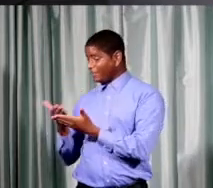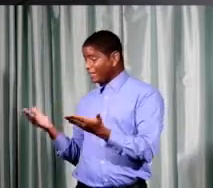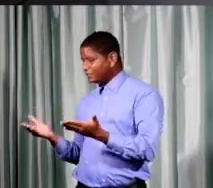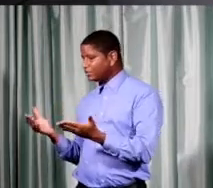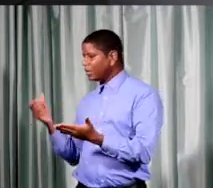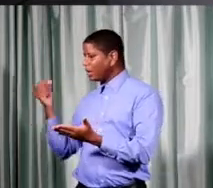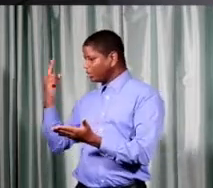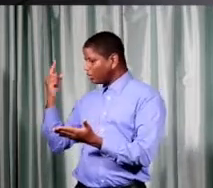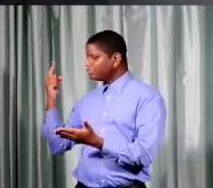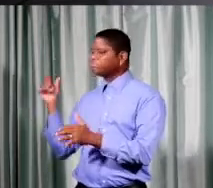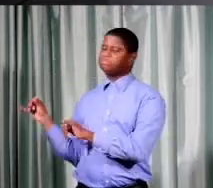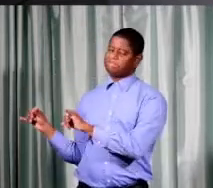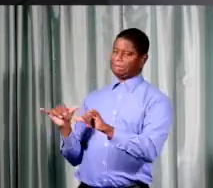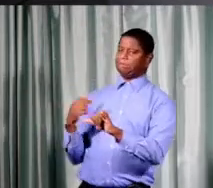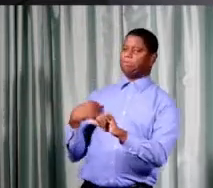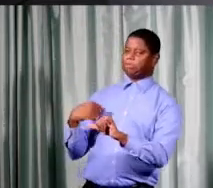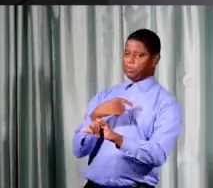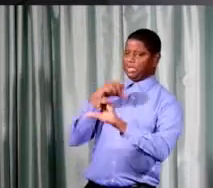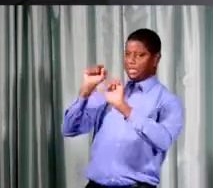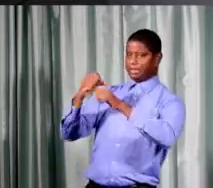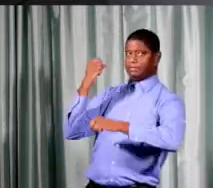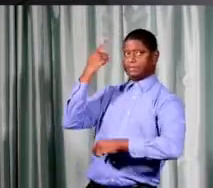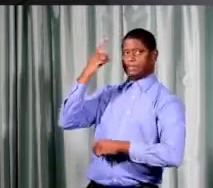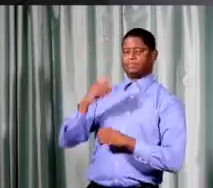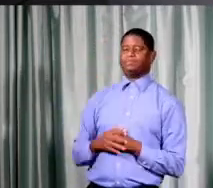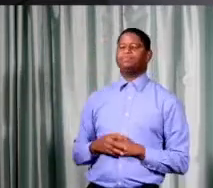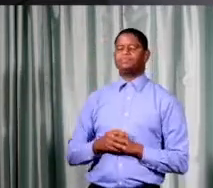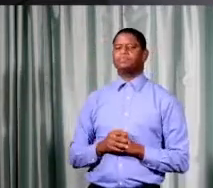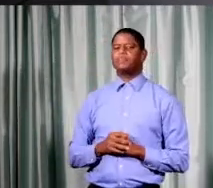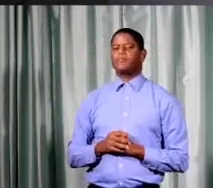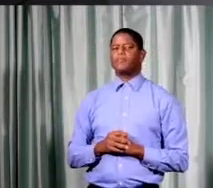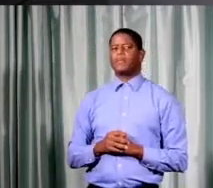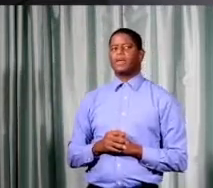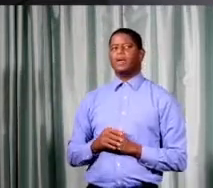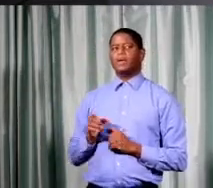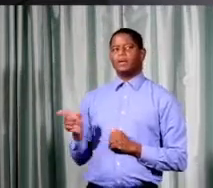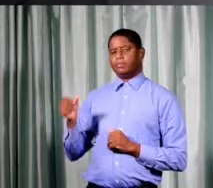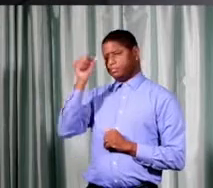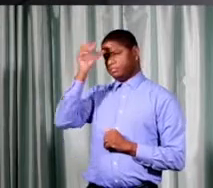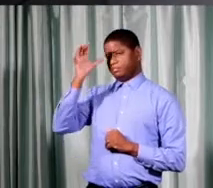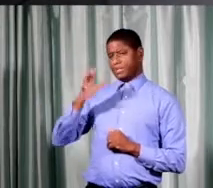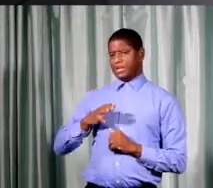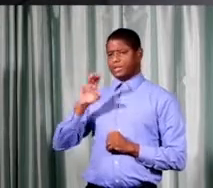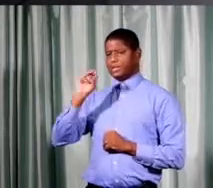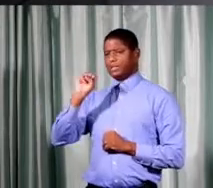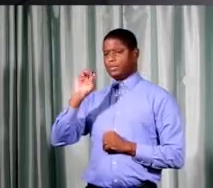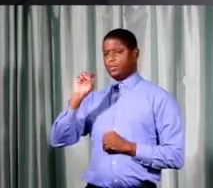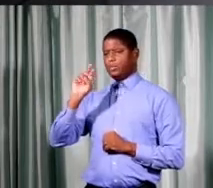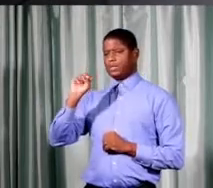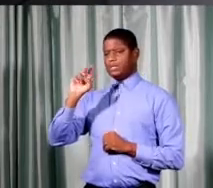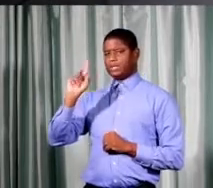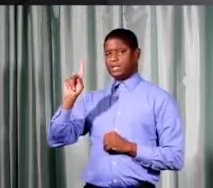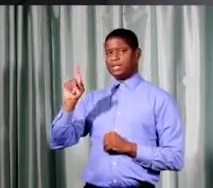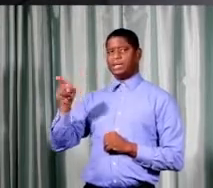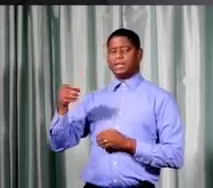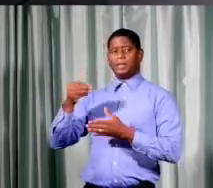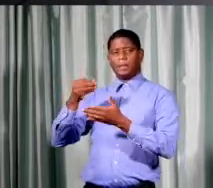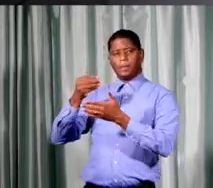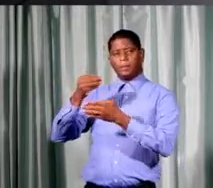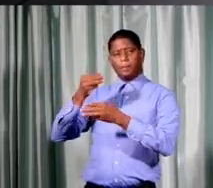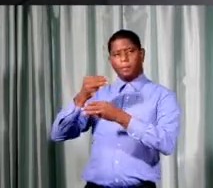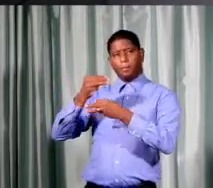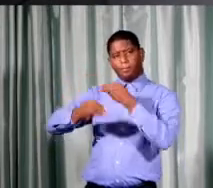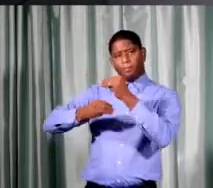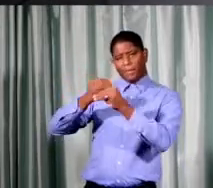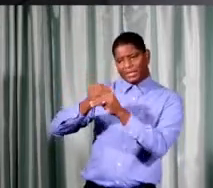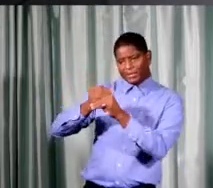mathematician. From the very beginning, It was created to figure out how is